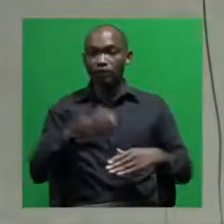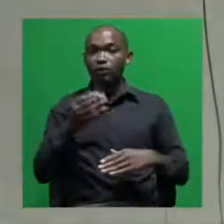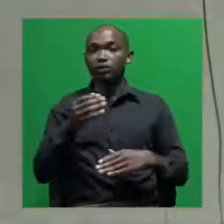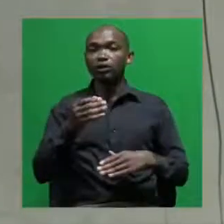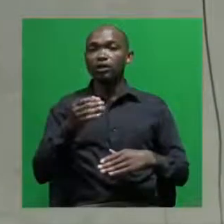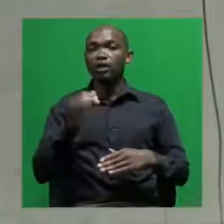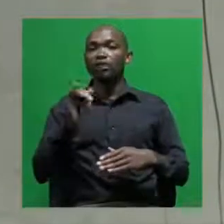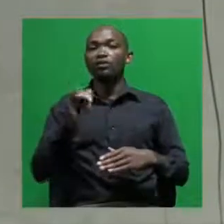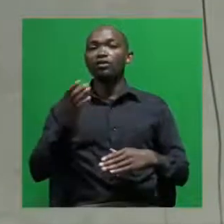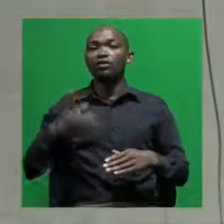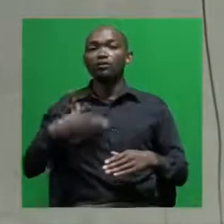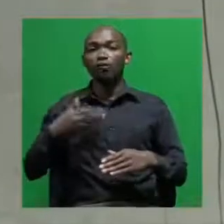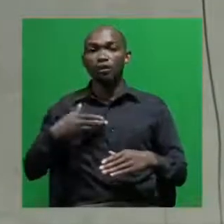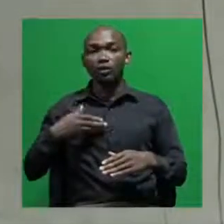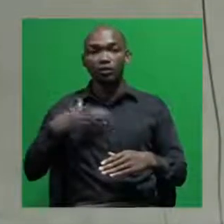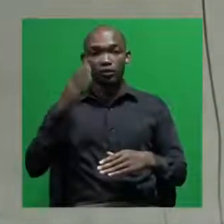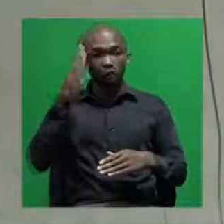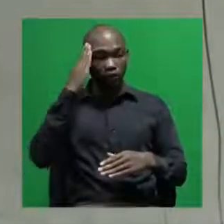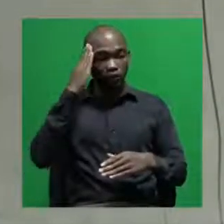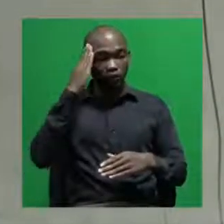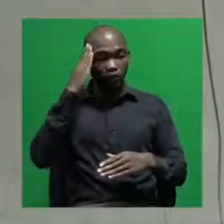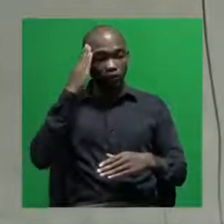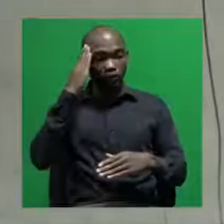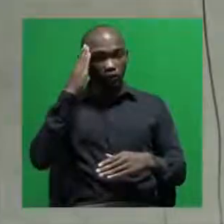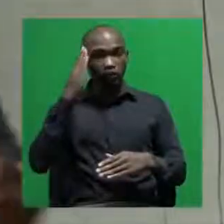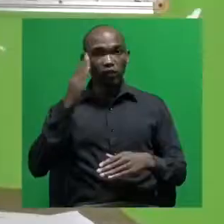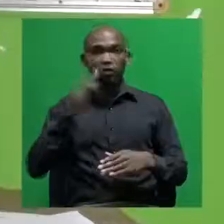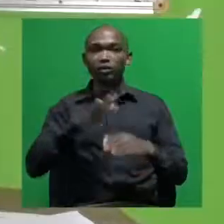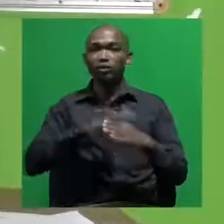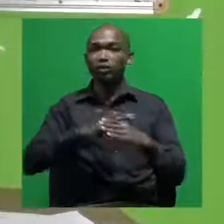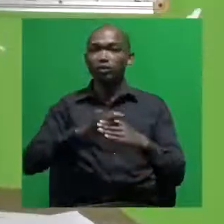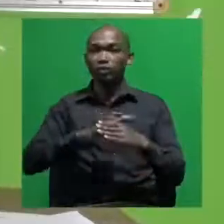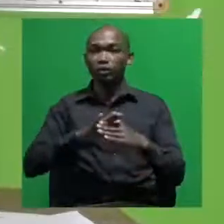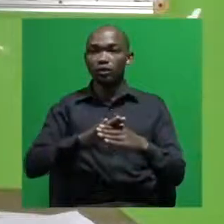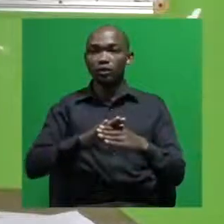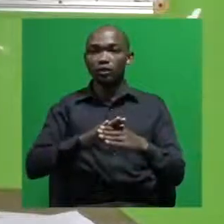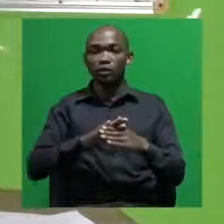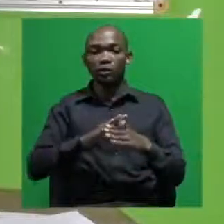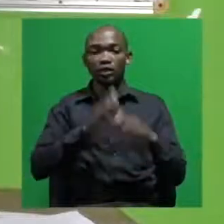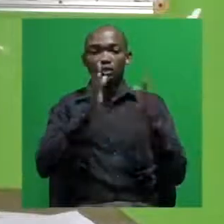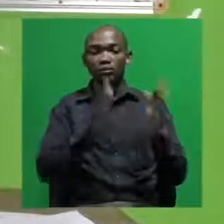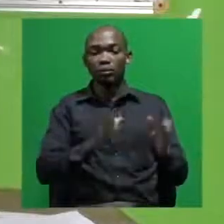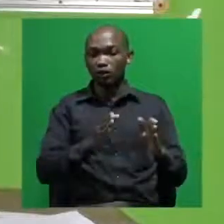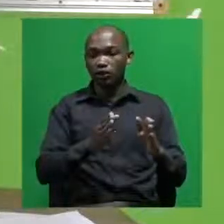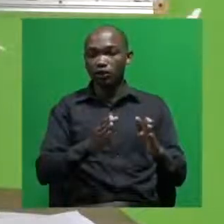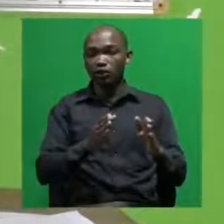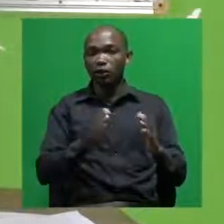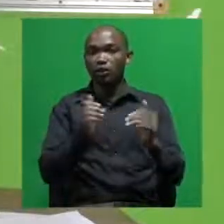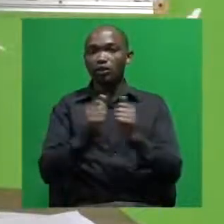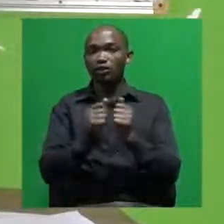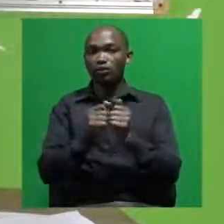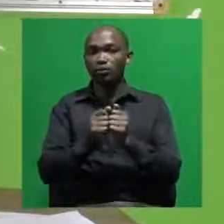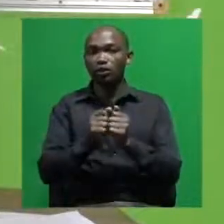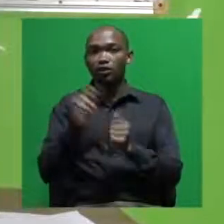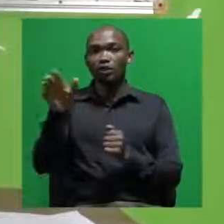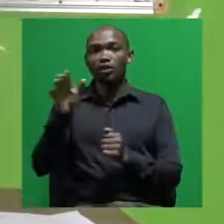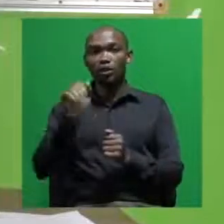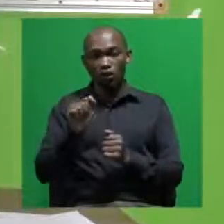know the actual temperature of the body, we have to use the special instrument which is called as a